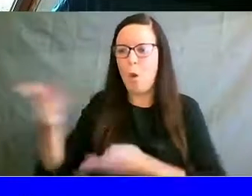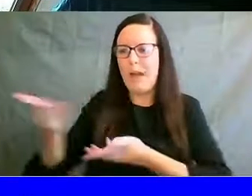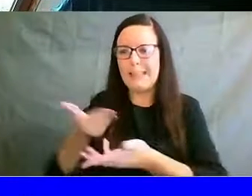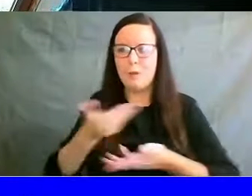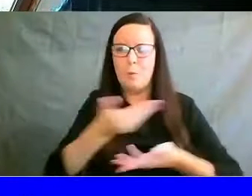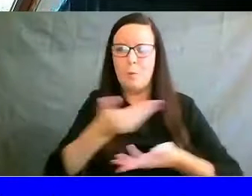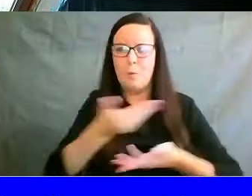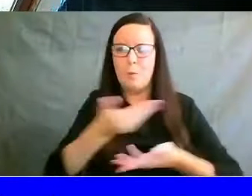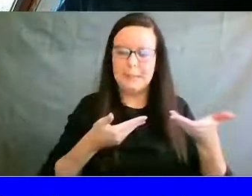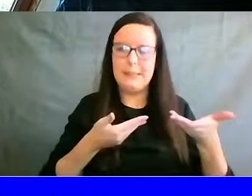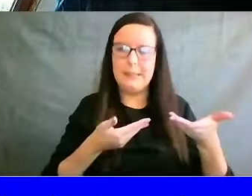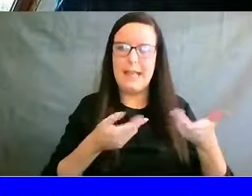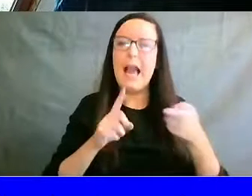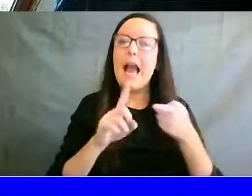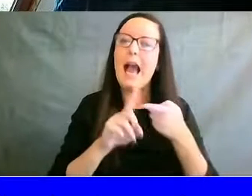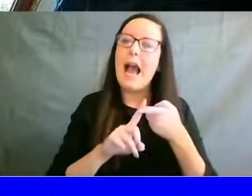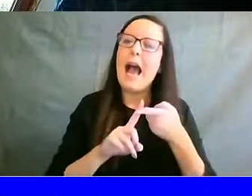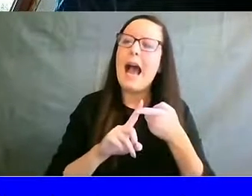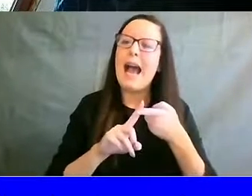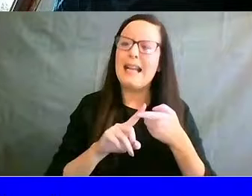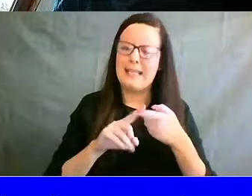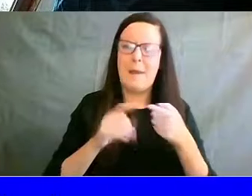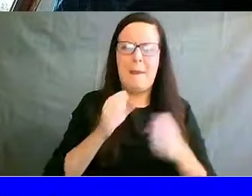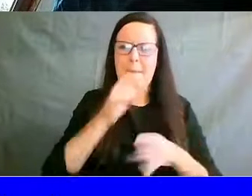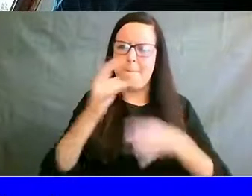some information accessible